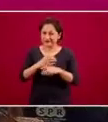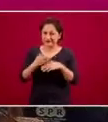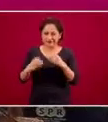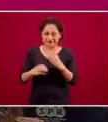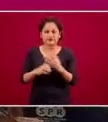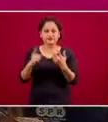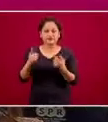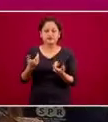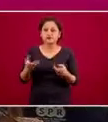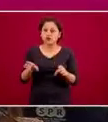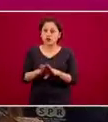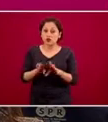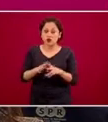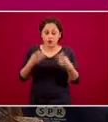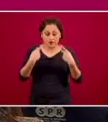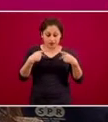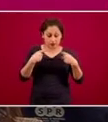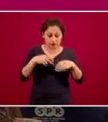will